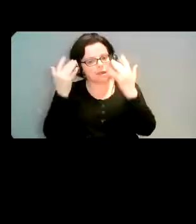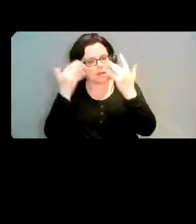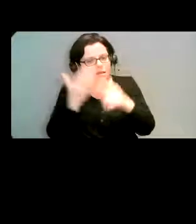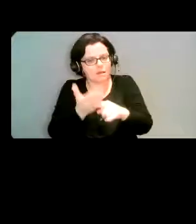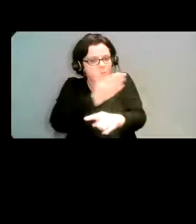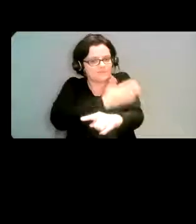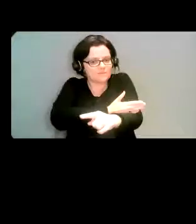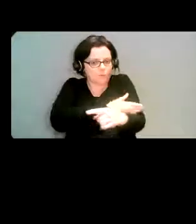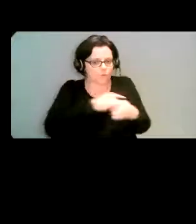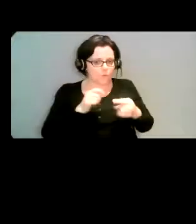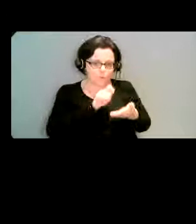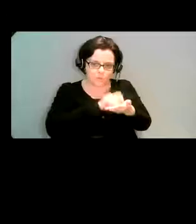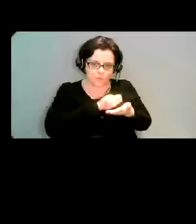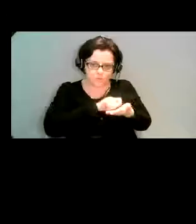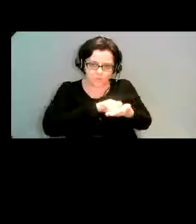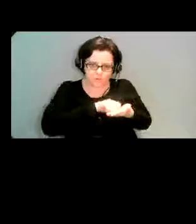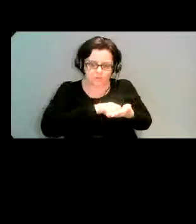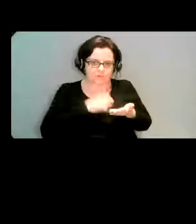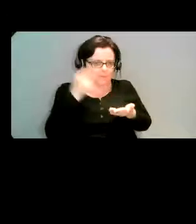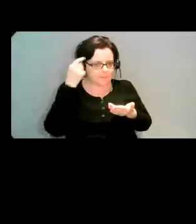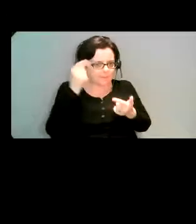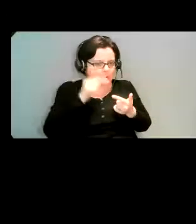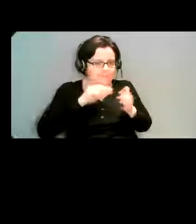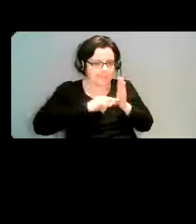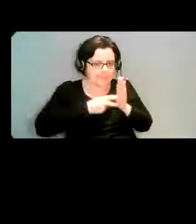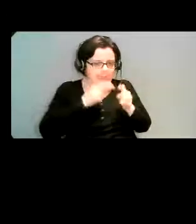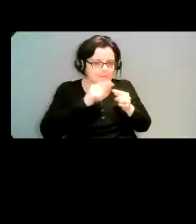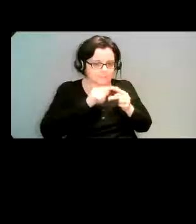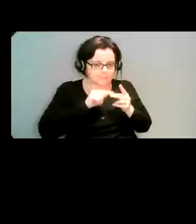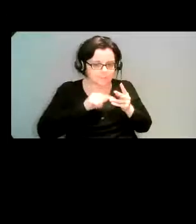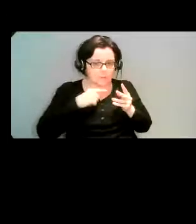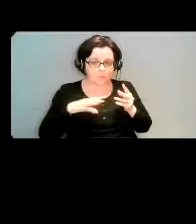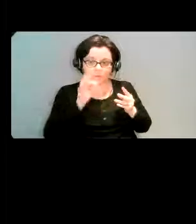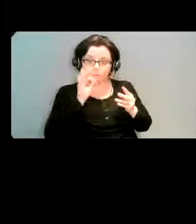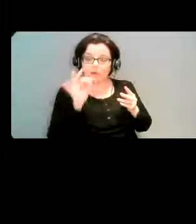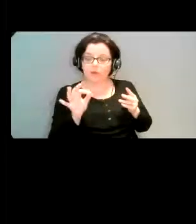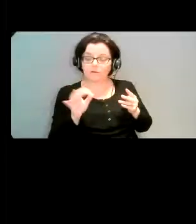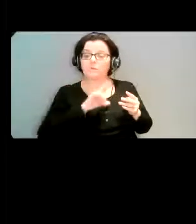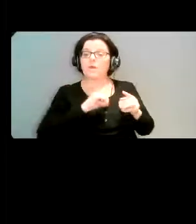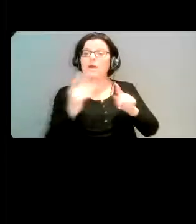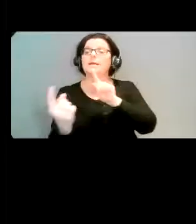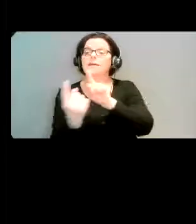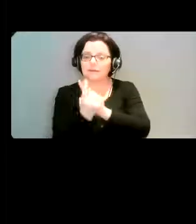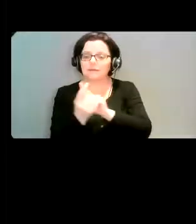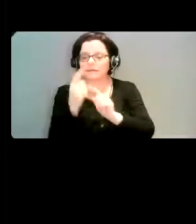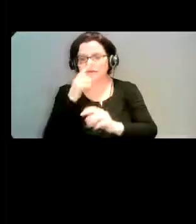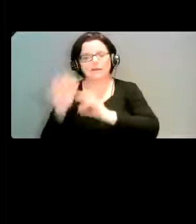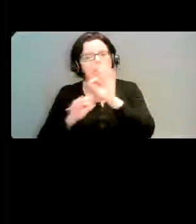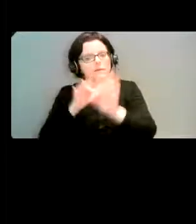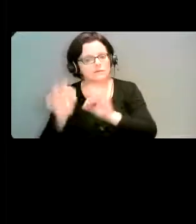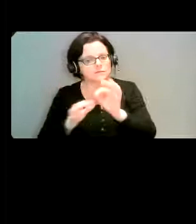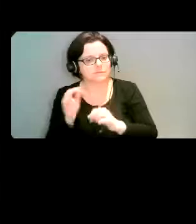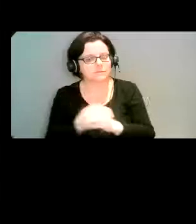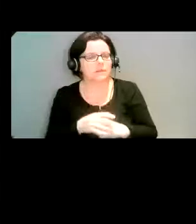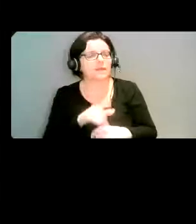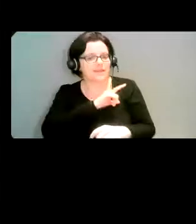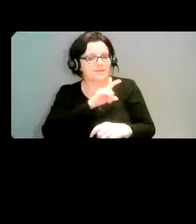if possible and just go for it. That's why I was talking about supported self-assessments for some